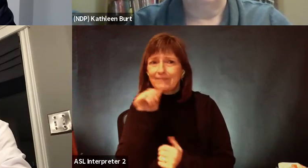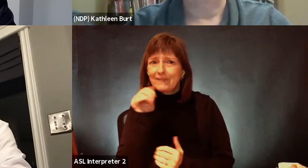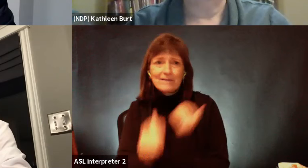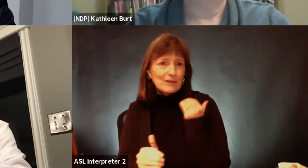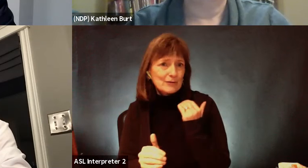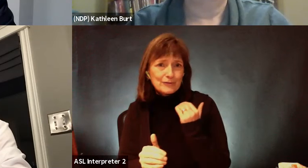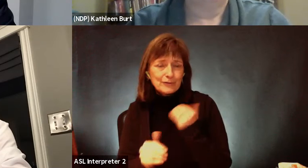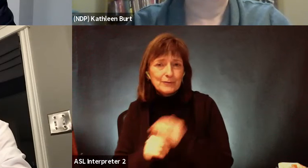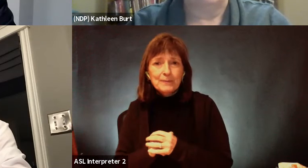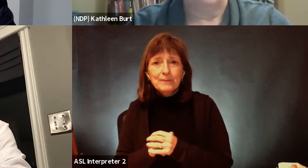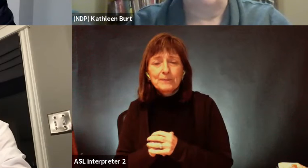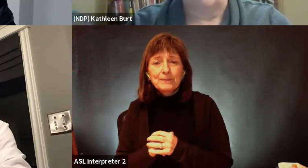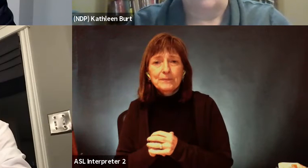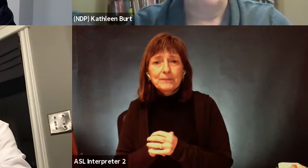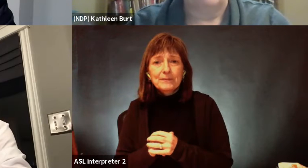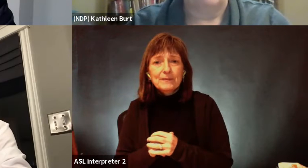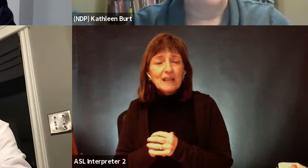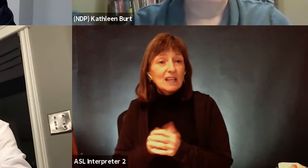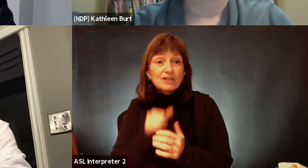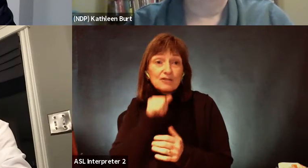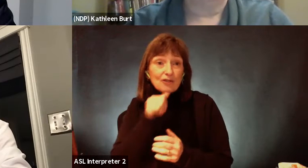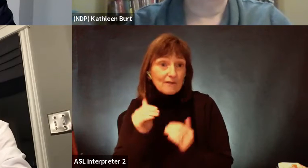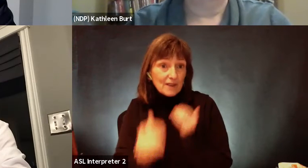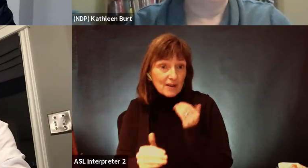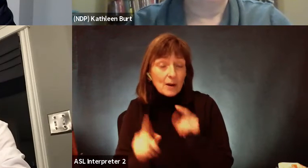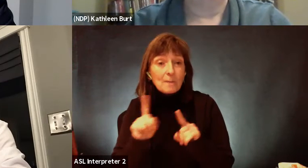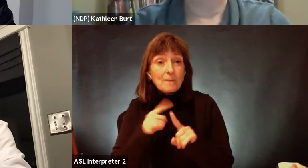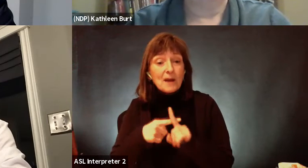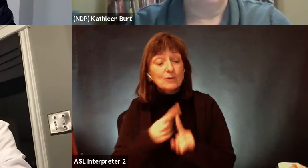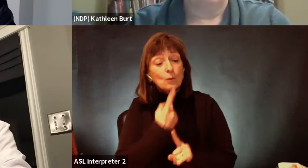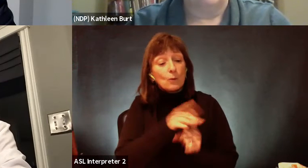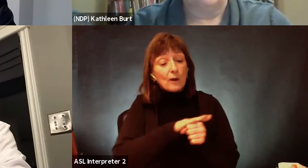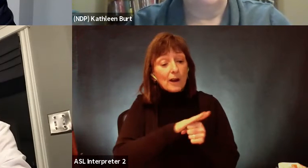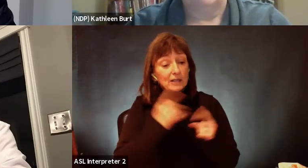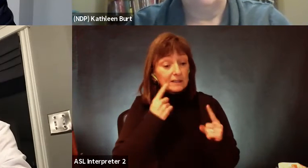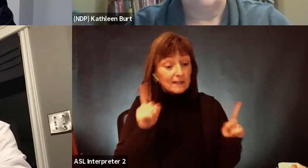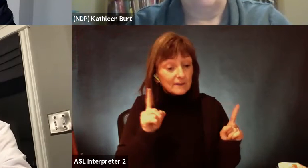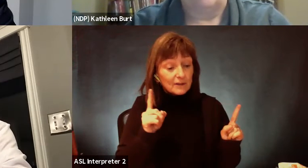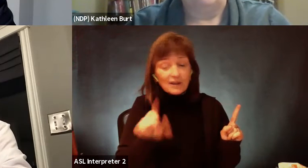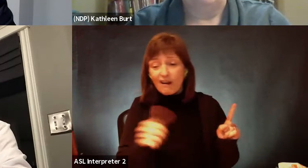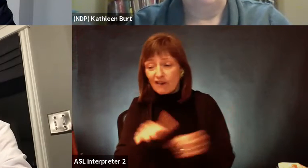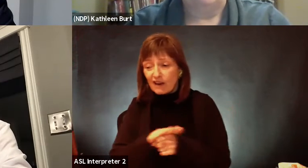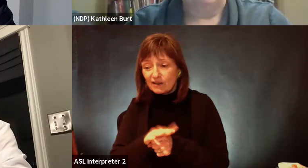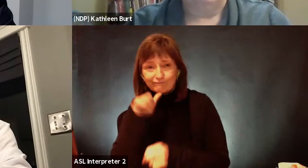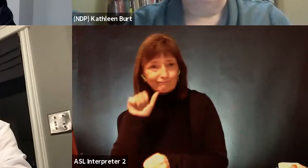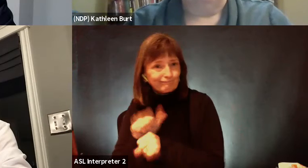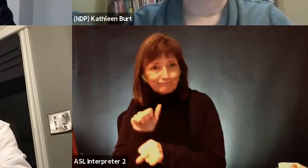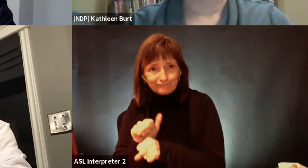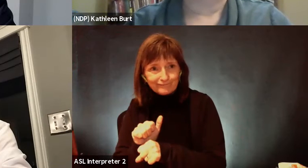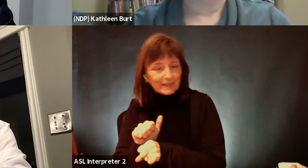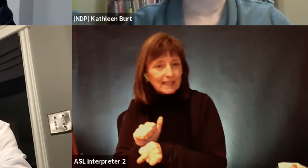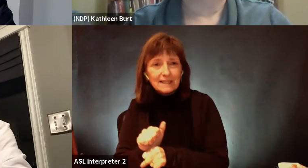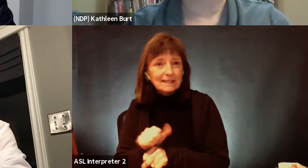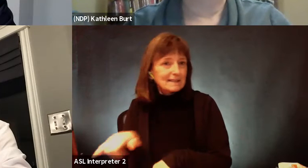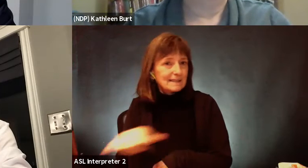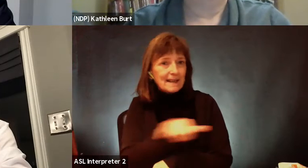communities. Not only is it undemocratic, but what works in one area might not work in another. That's